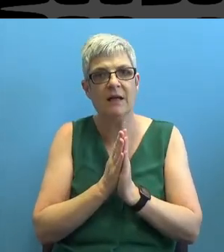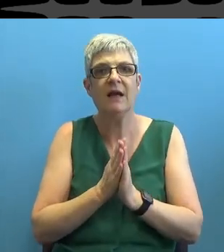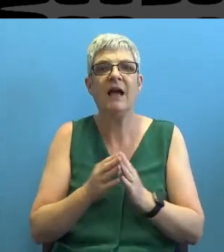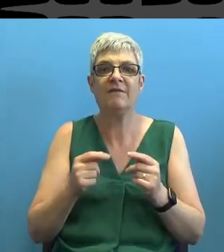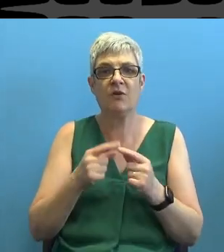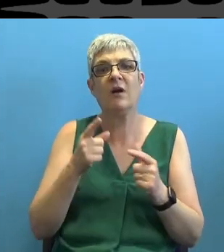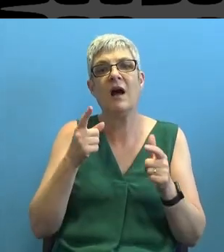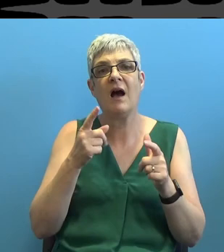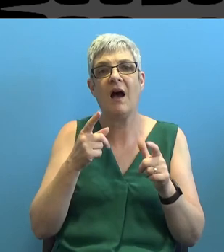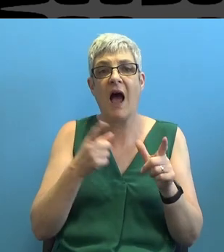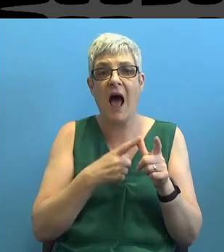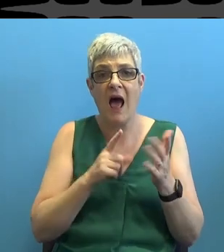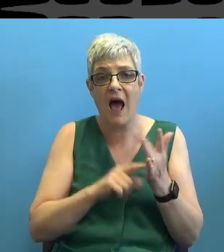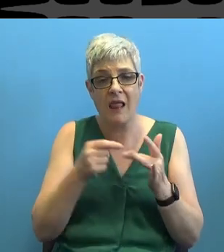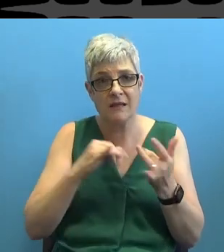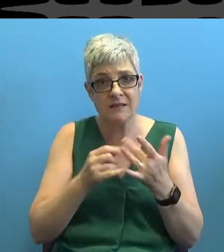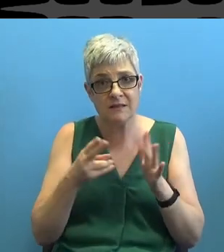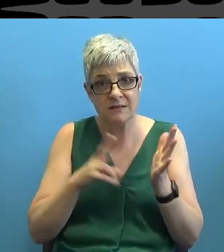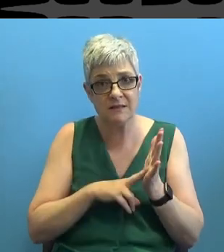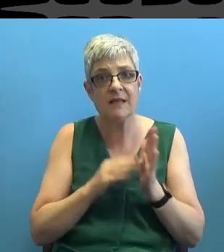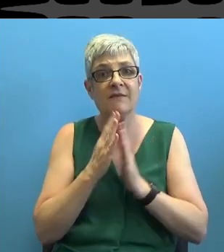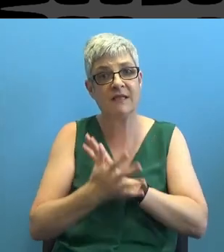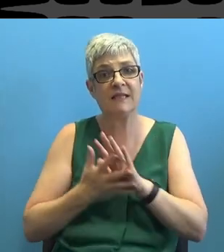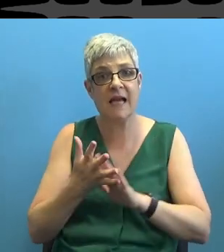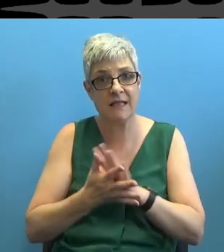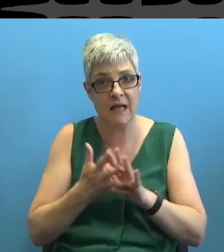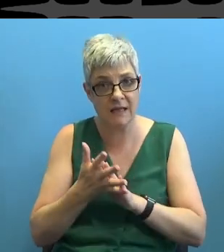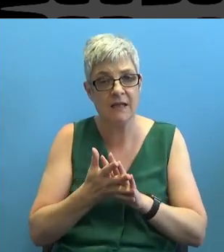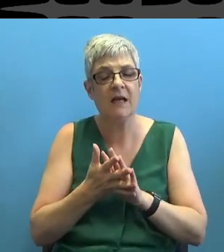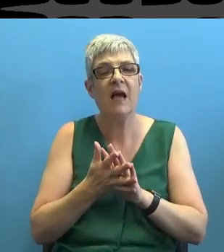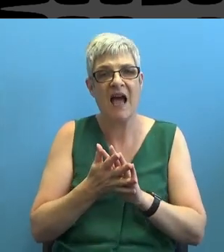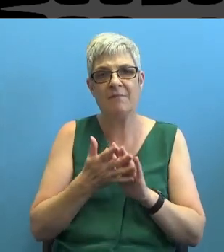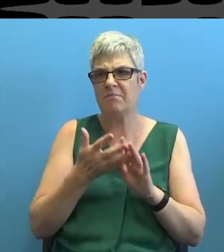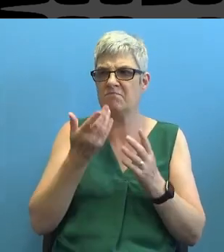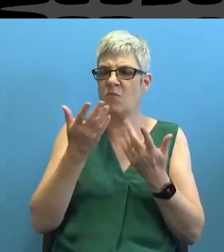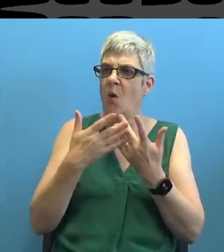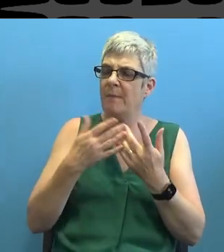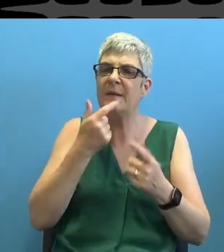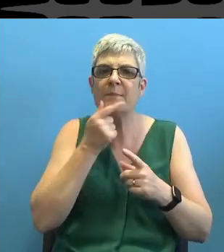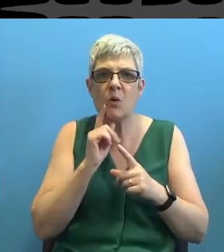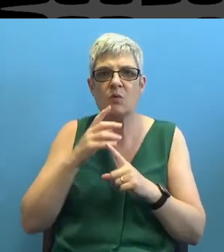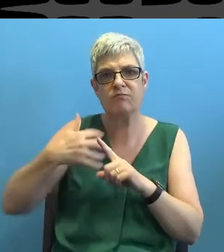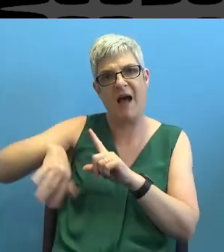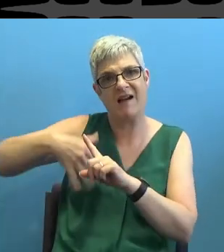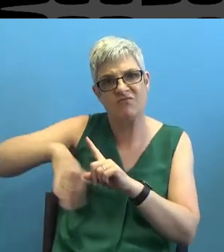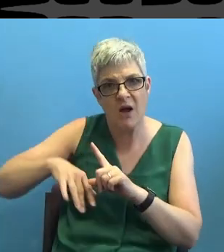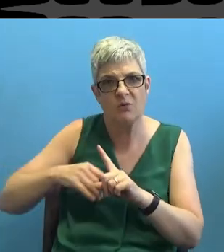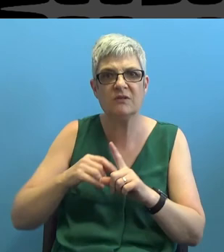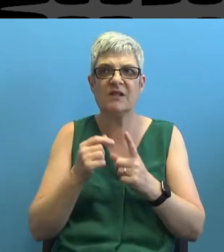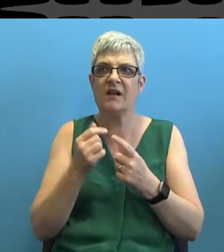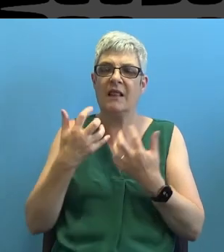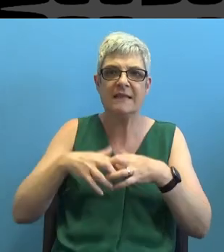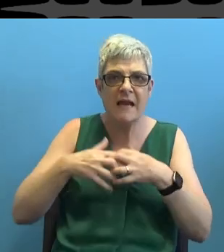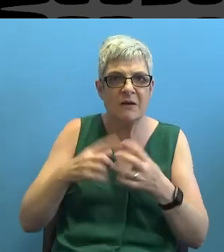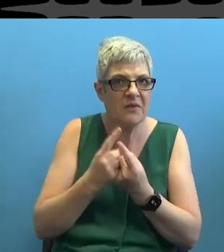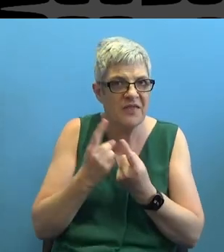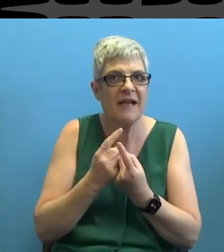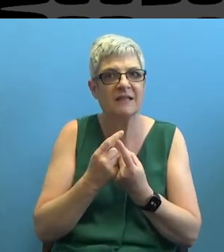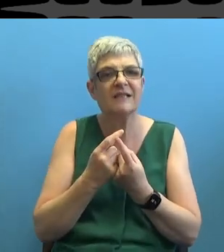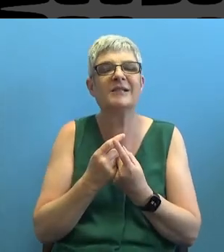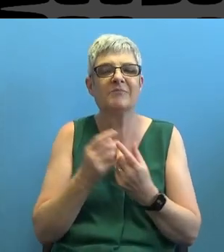and to Alison for doing the signing and to the folks who worked in the background getting all the technical bits and pieces